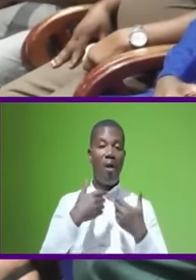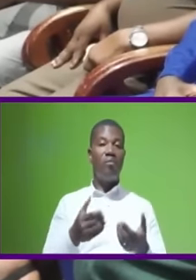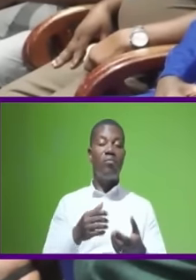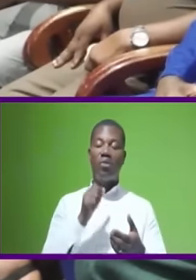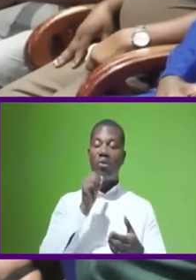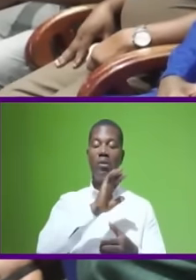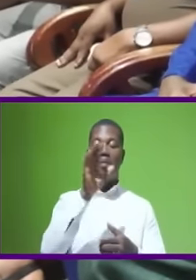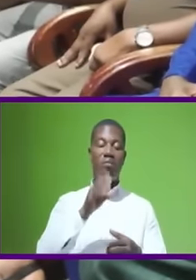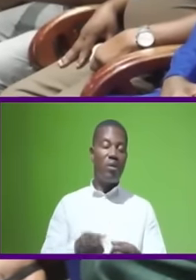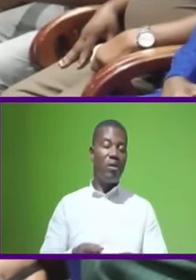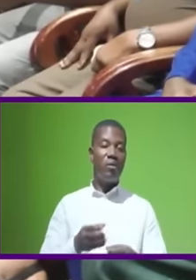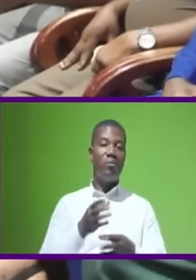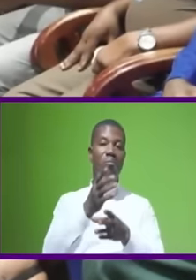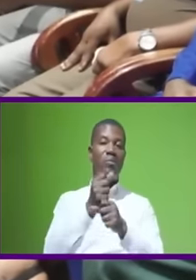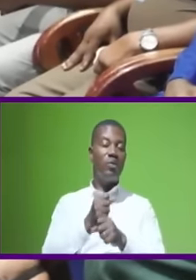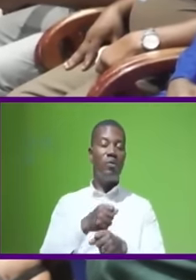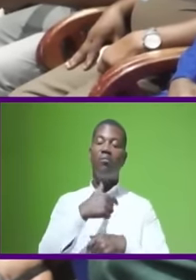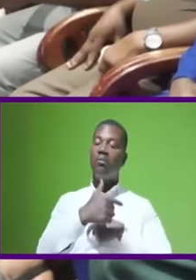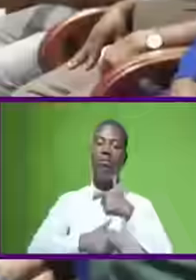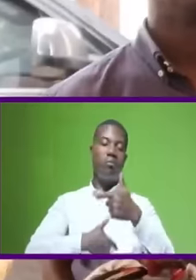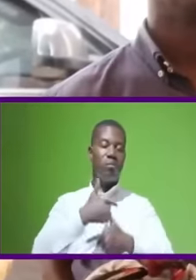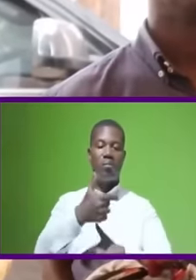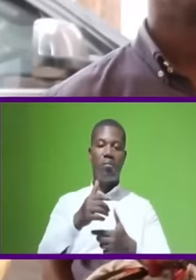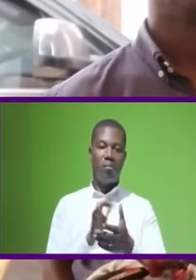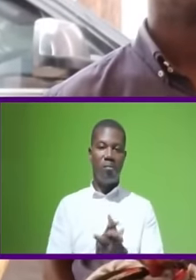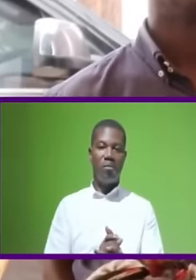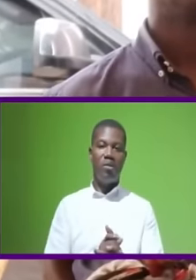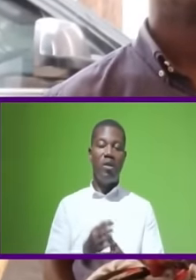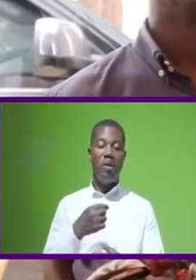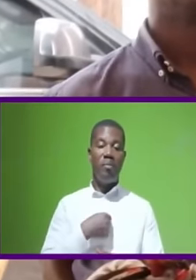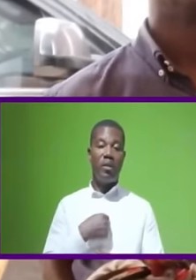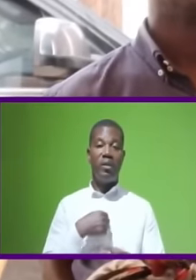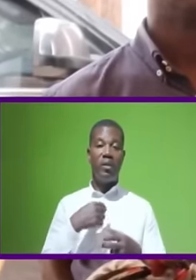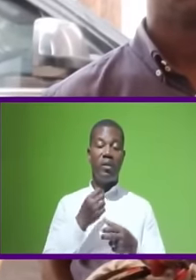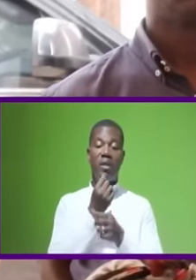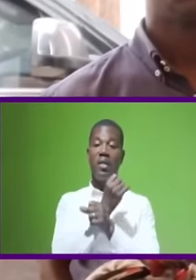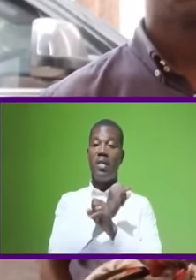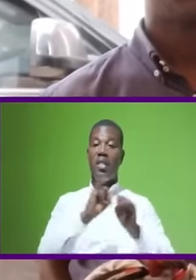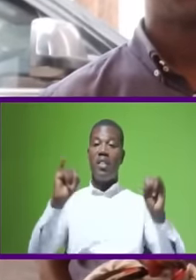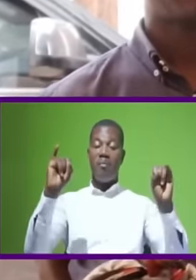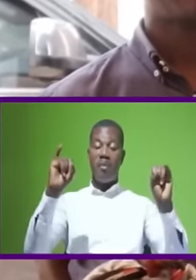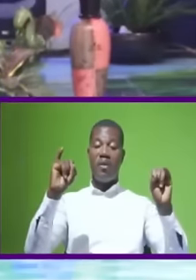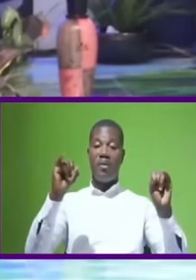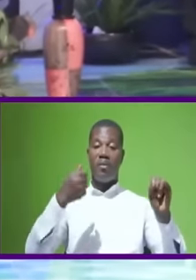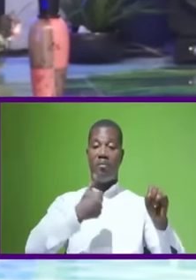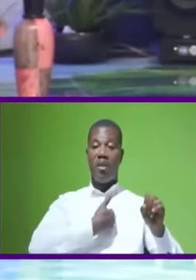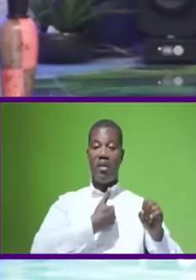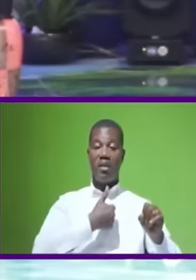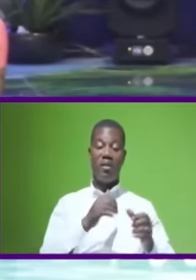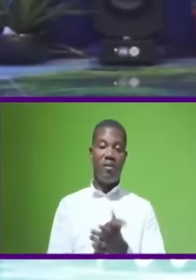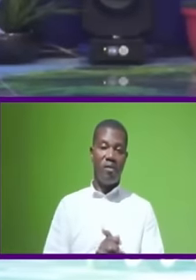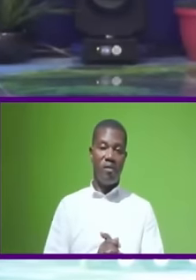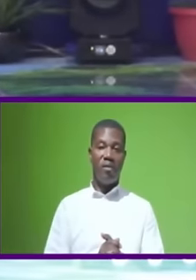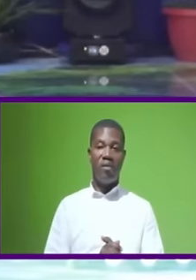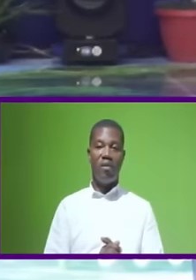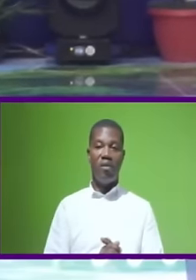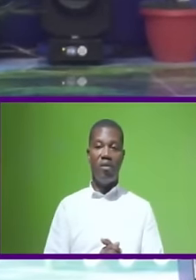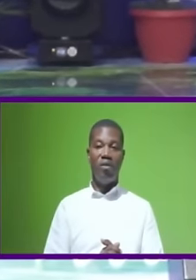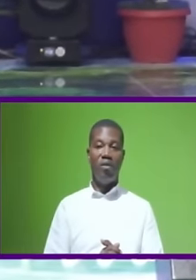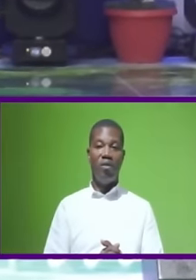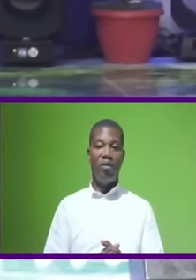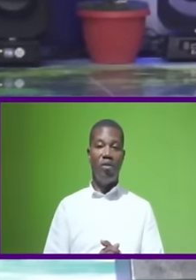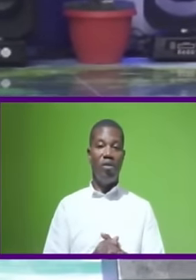then this grace you wouldn't receive it. If I was of myself and free,